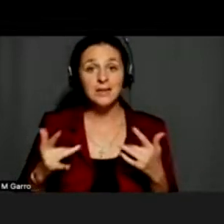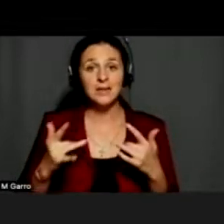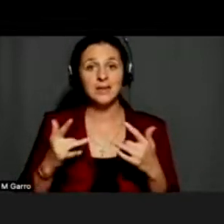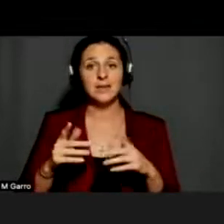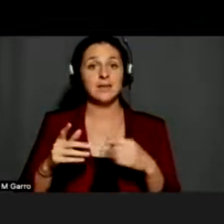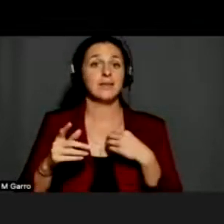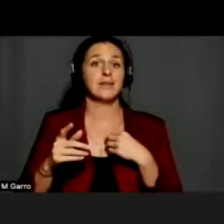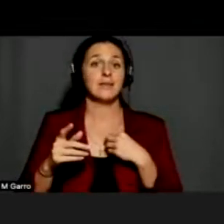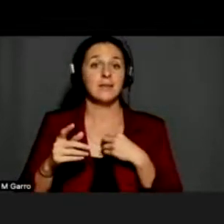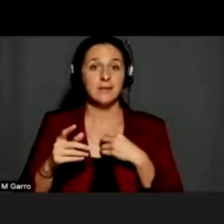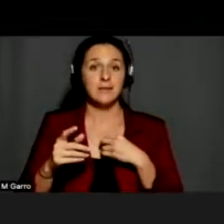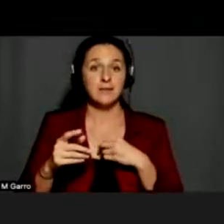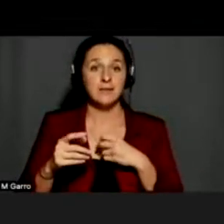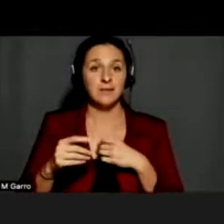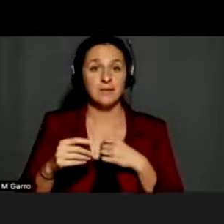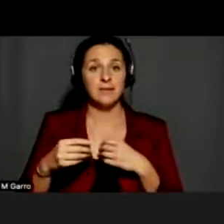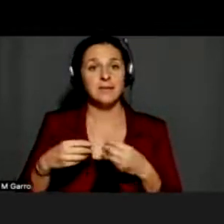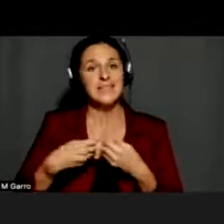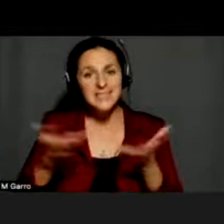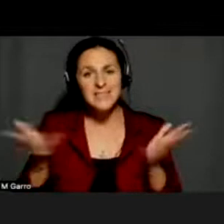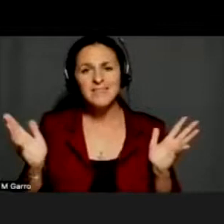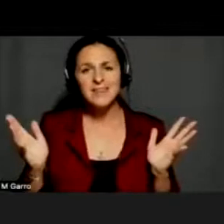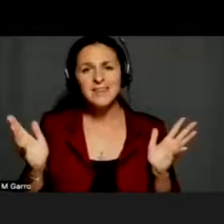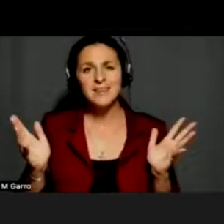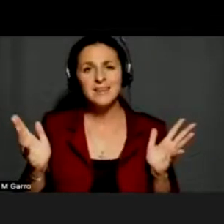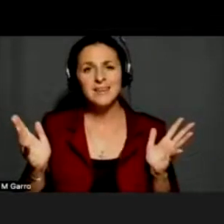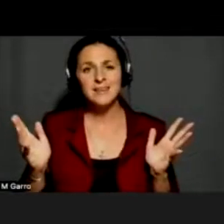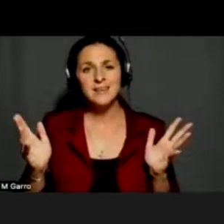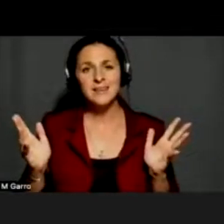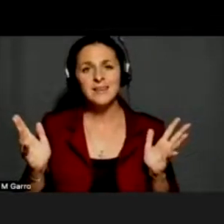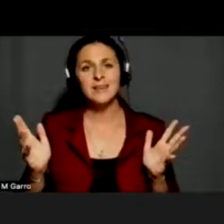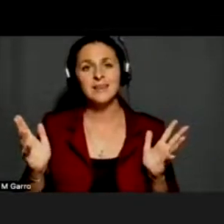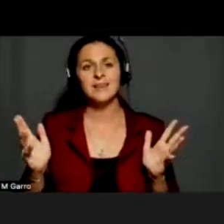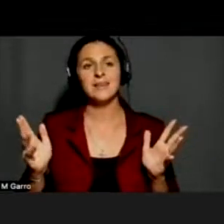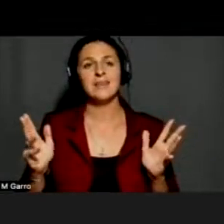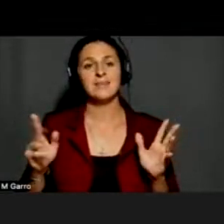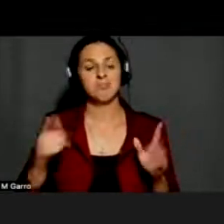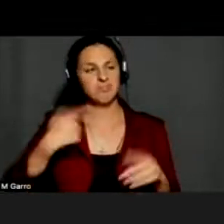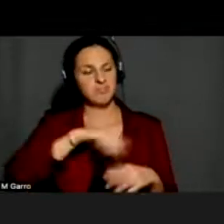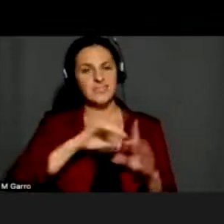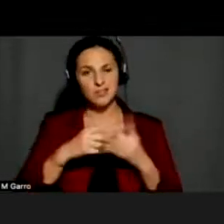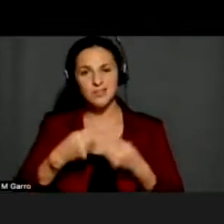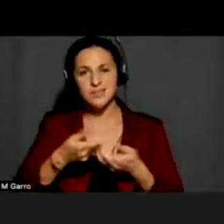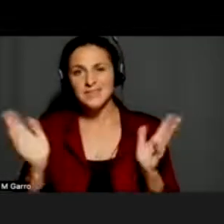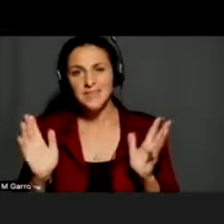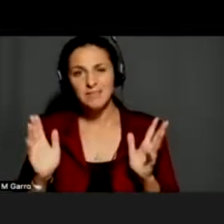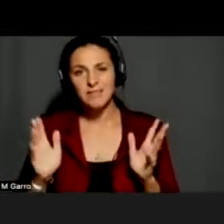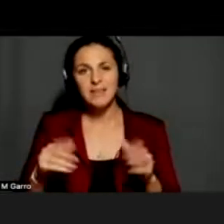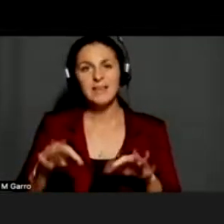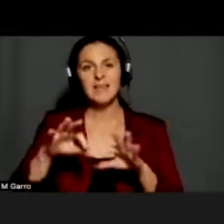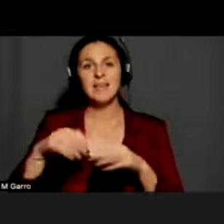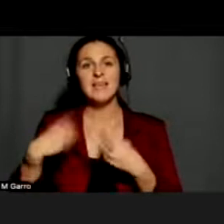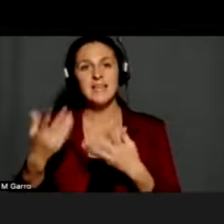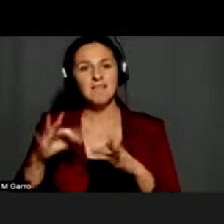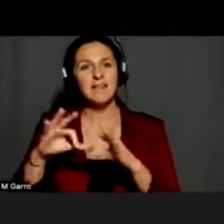giving, as a district, families the opportunity to walk their kids to school.